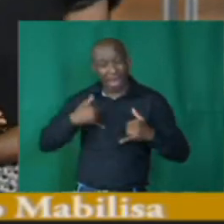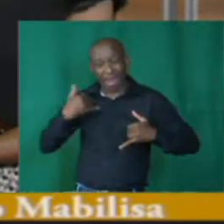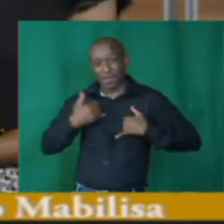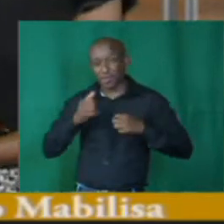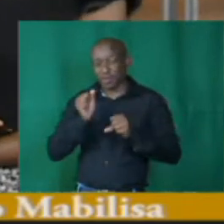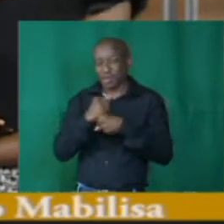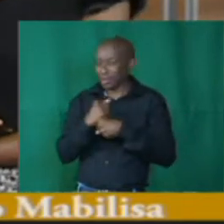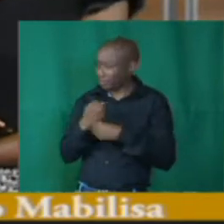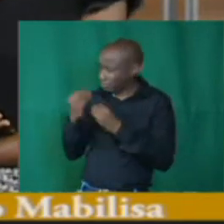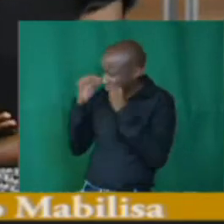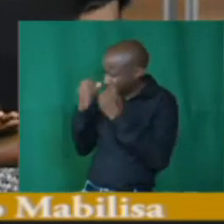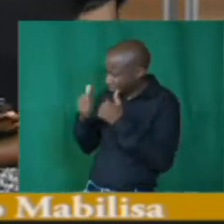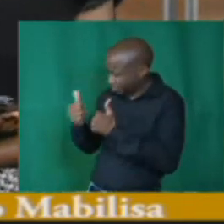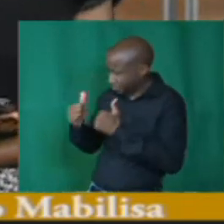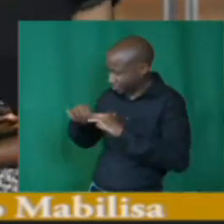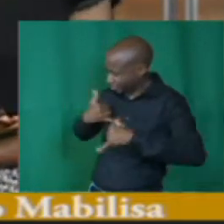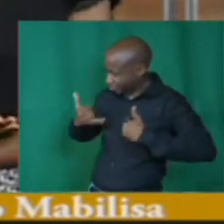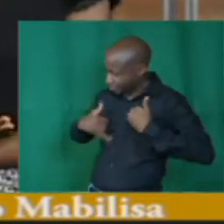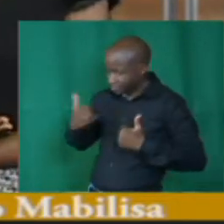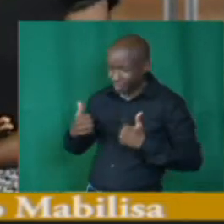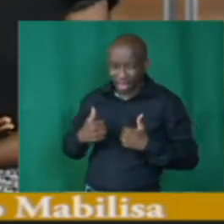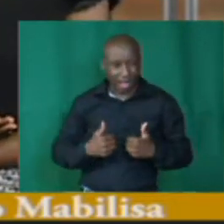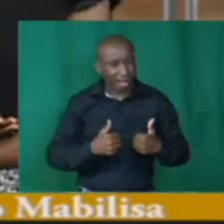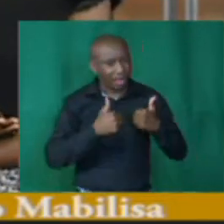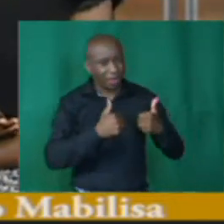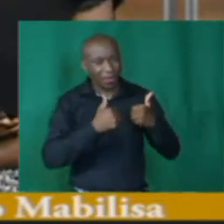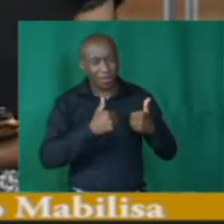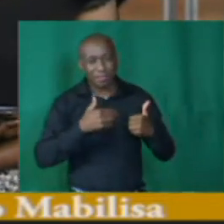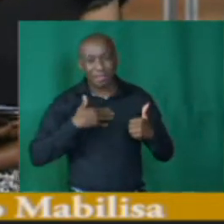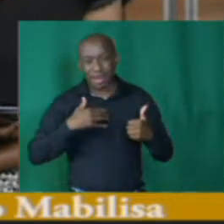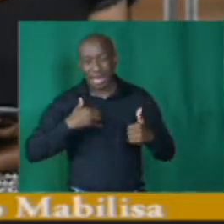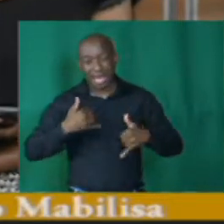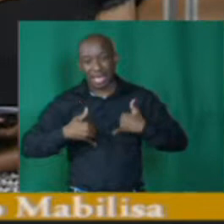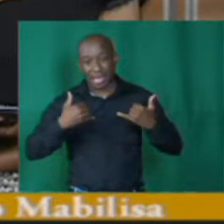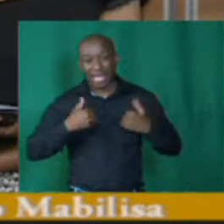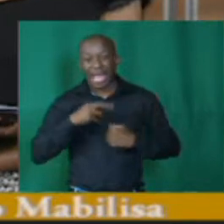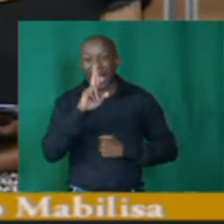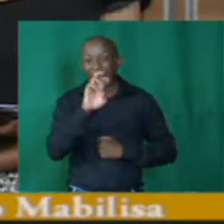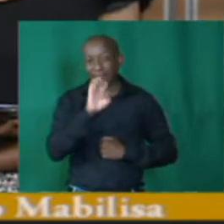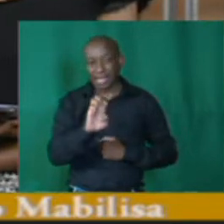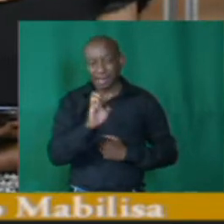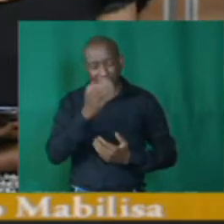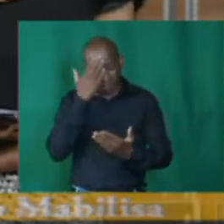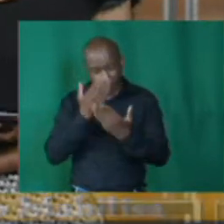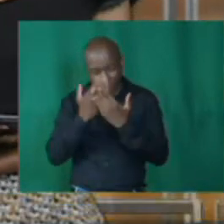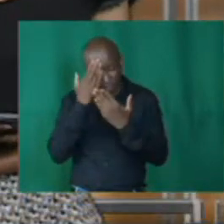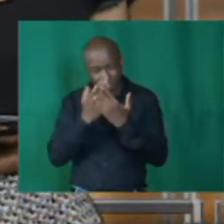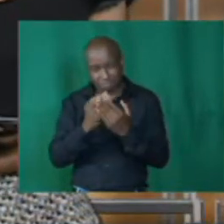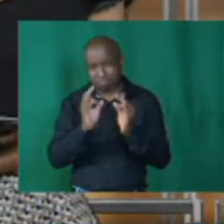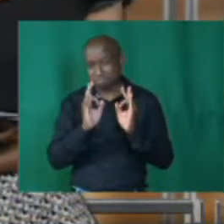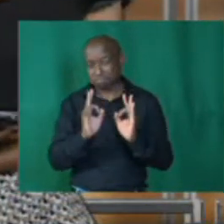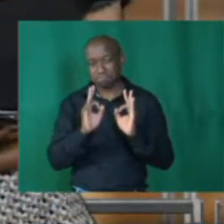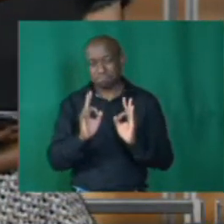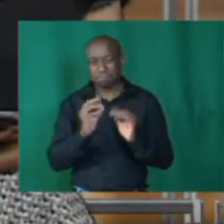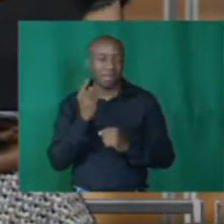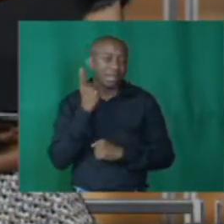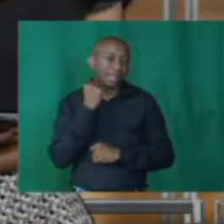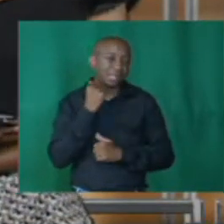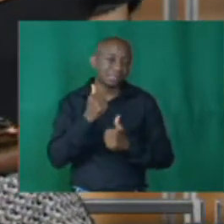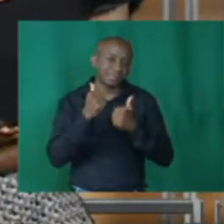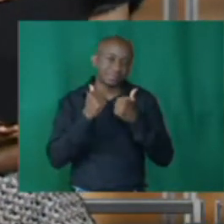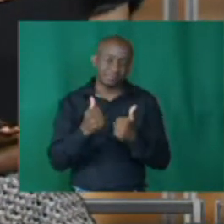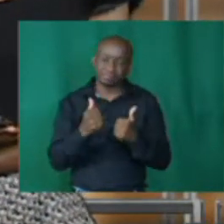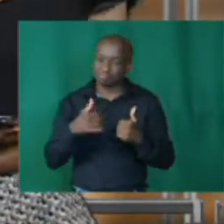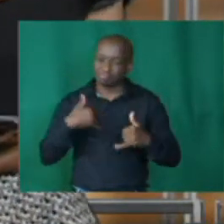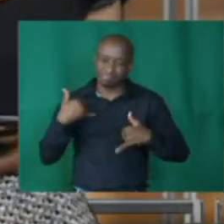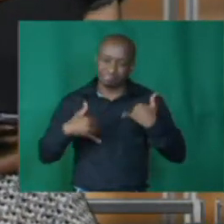was. Nogwazi, did you enjoy your day today? I really did. Hey, I actually enjoyed religious education today. It was a very, very interesting lesson, I